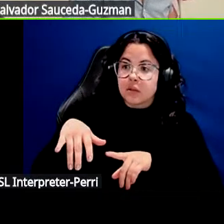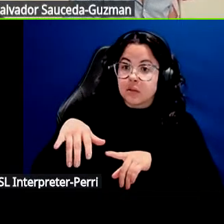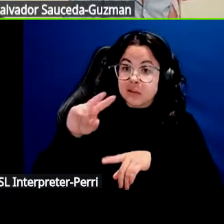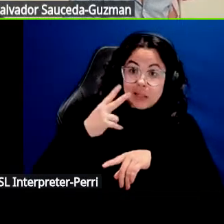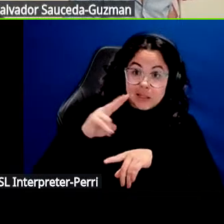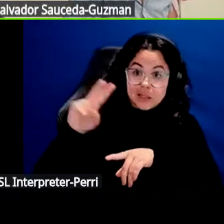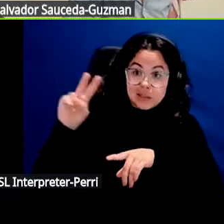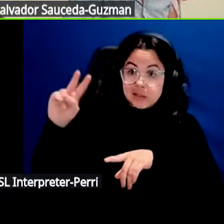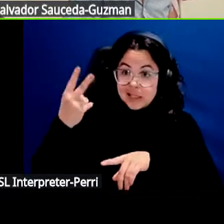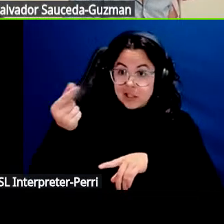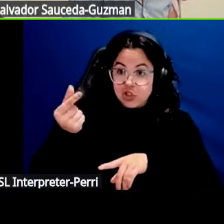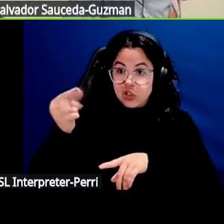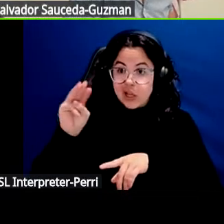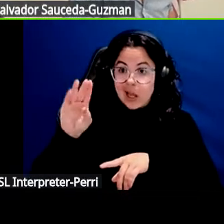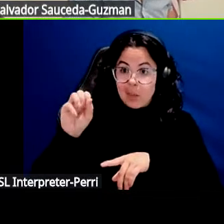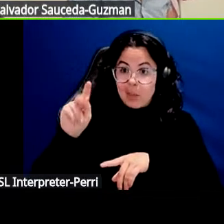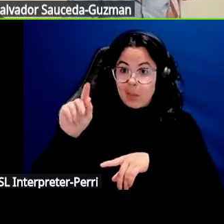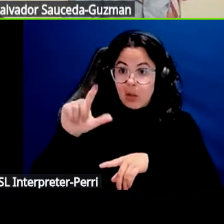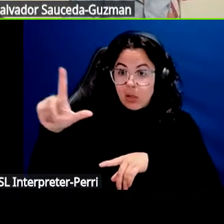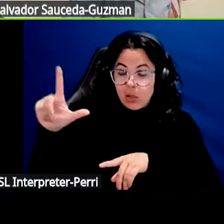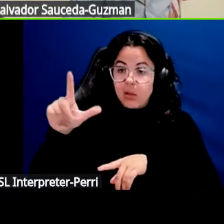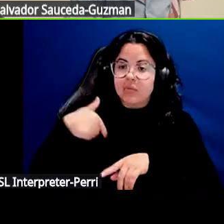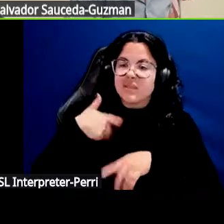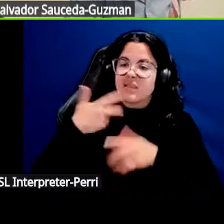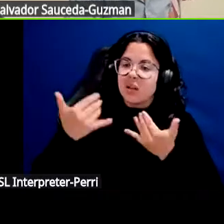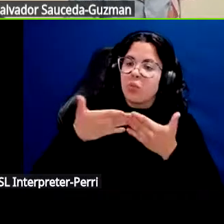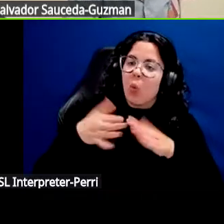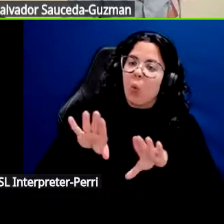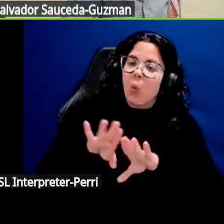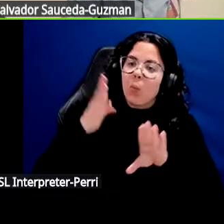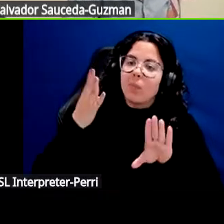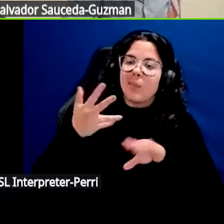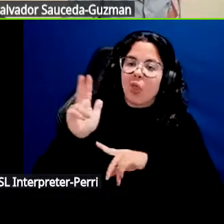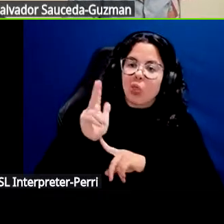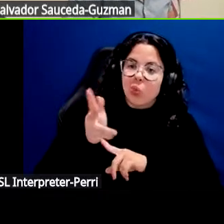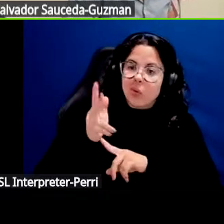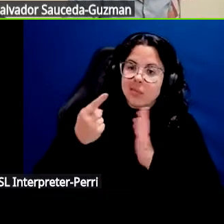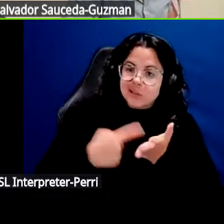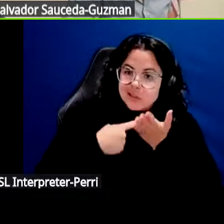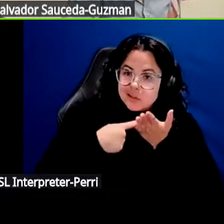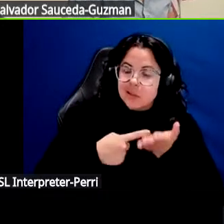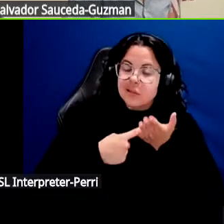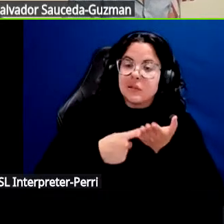Commissioner G. Campbell. We'll open up a 3-minute discussion. I believe